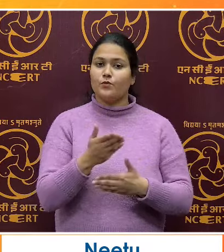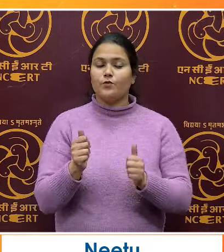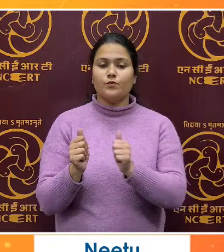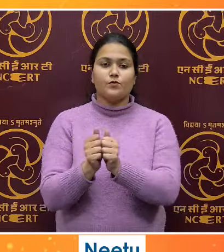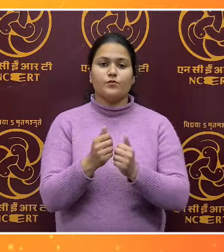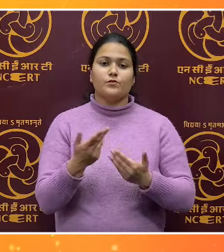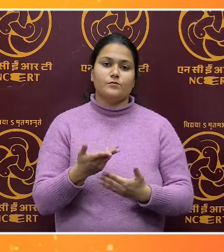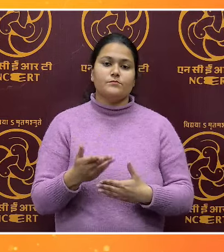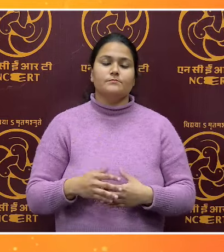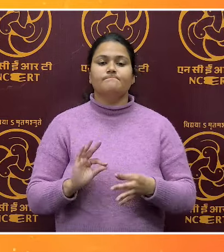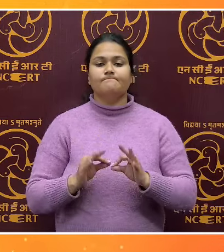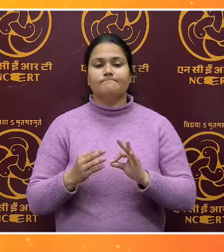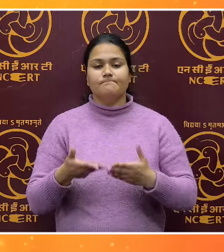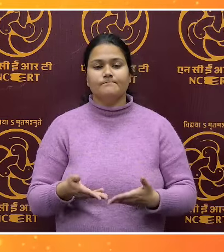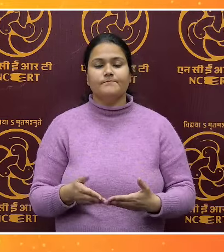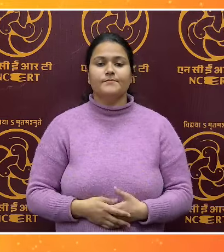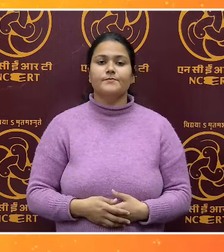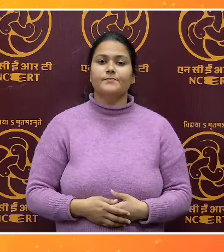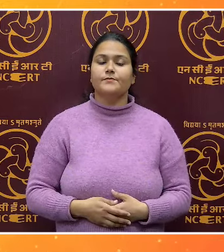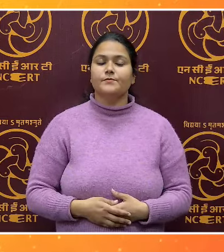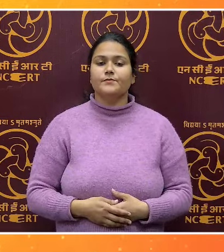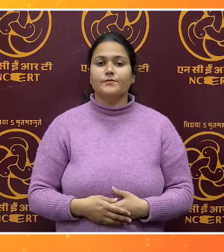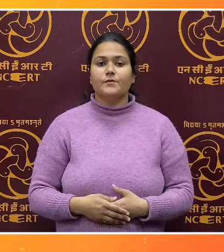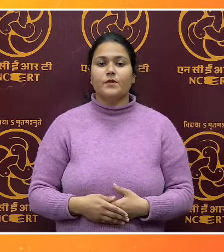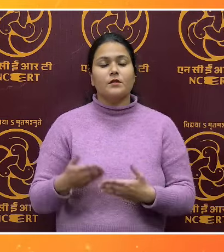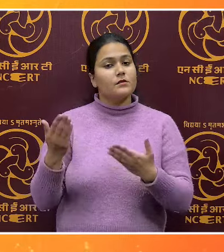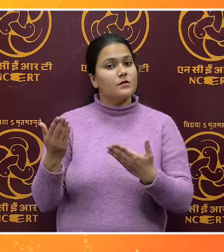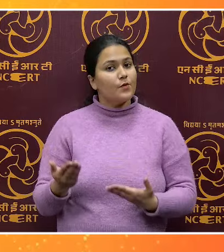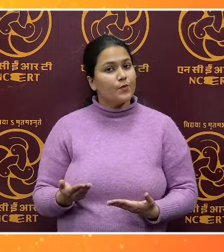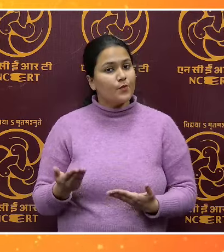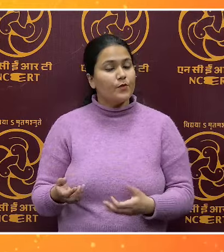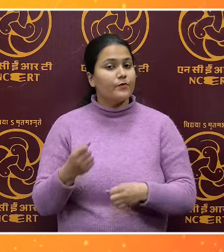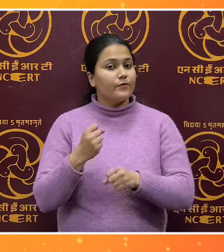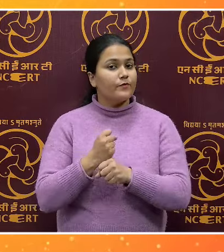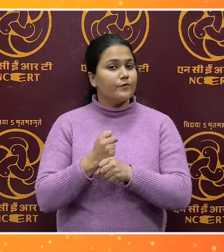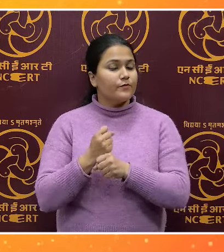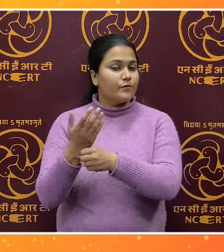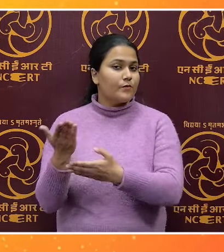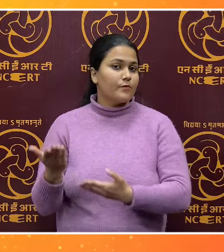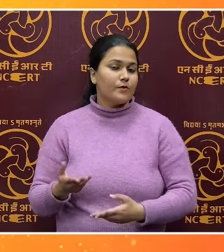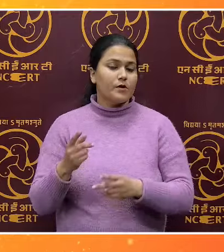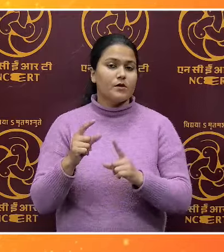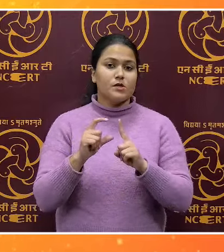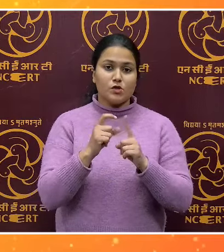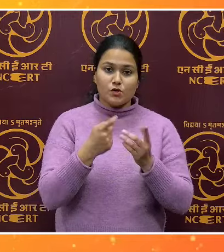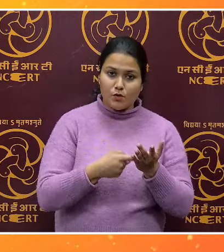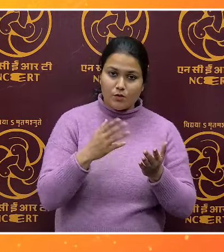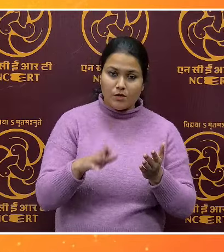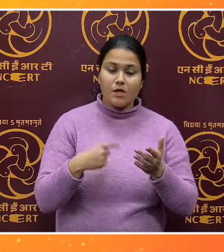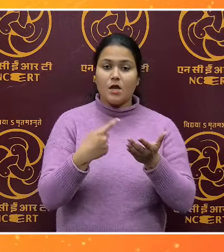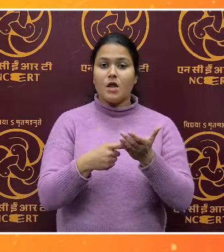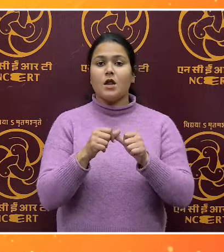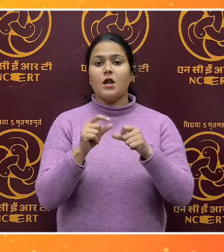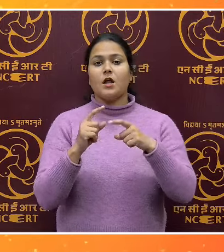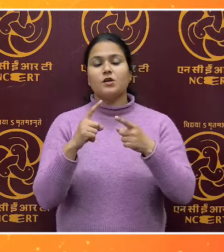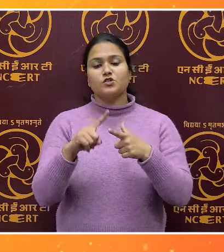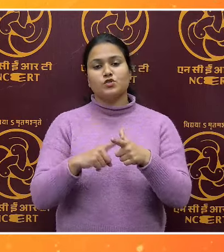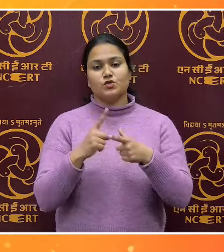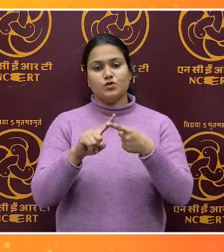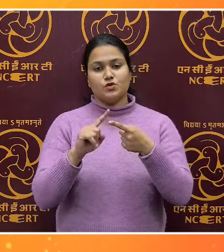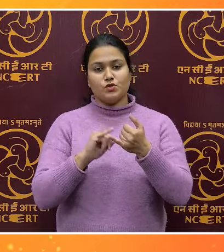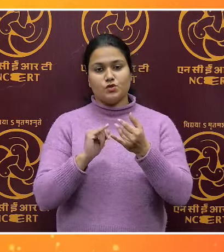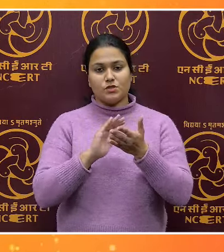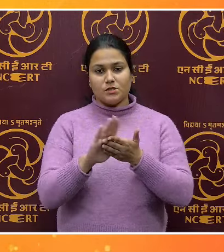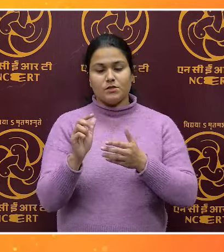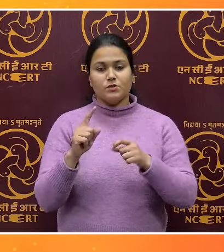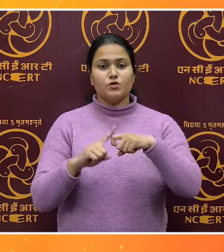the program. Let me please welcome our guest for today. We have with us Dr. Rajesh Kumar Sharma. Sir, a very warm welcome